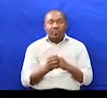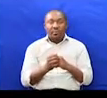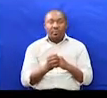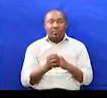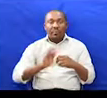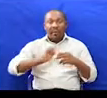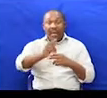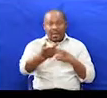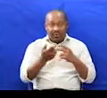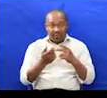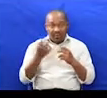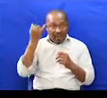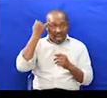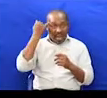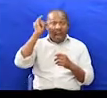the idea